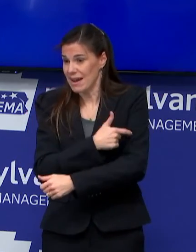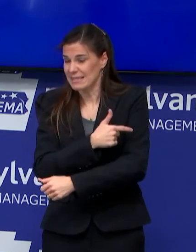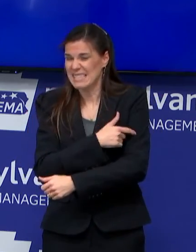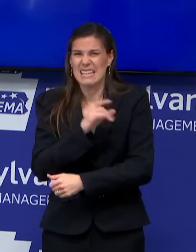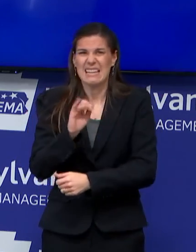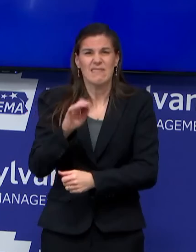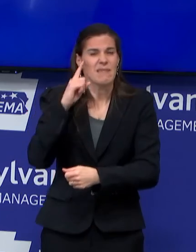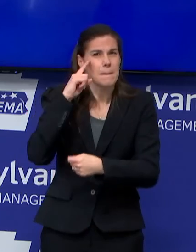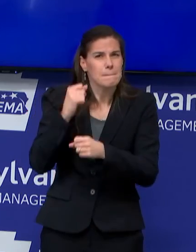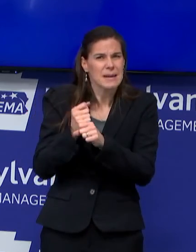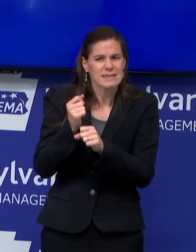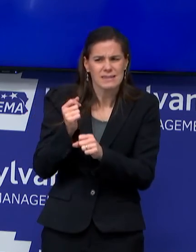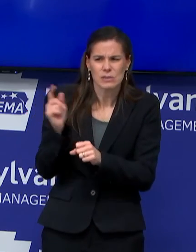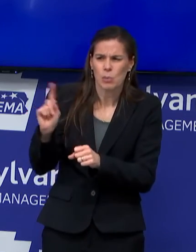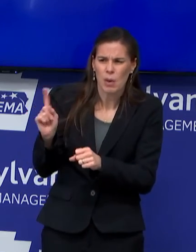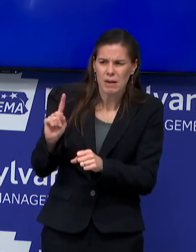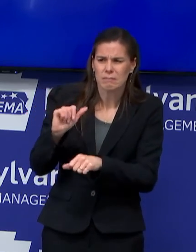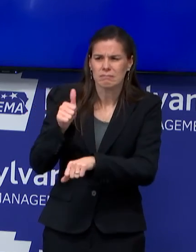sites.